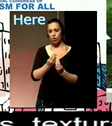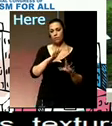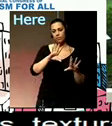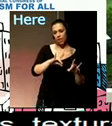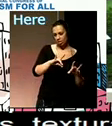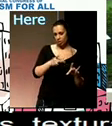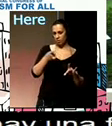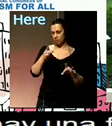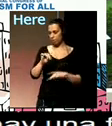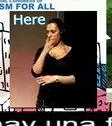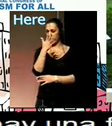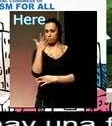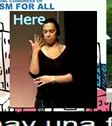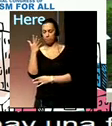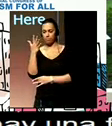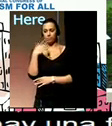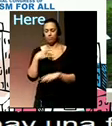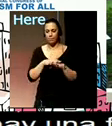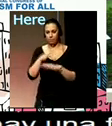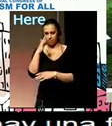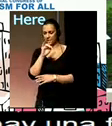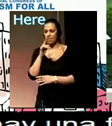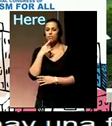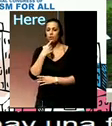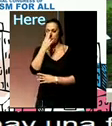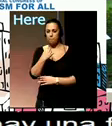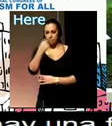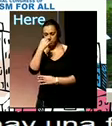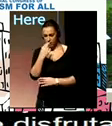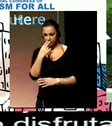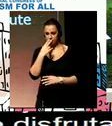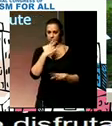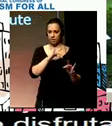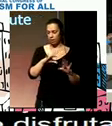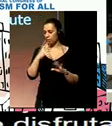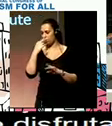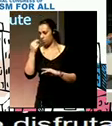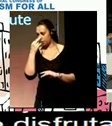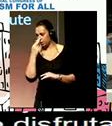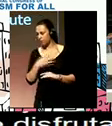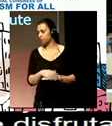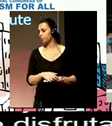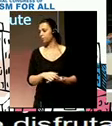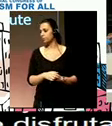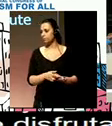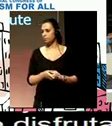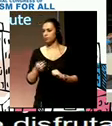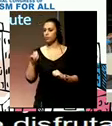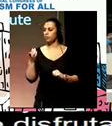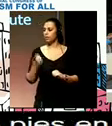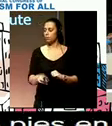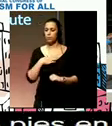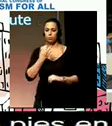tactile route that you can enjoy with your hands or your feet in Germany.